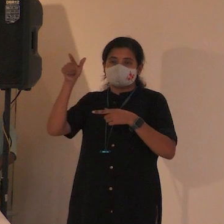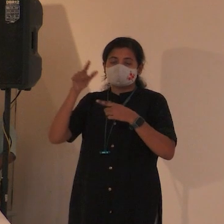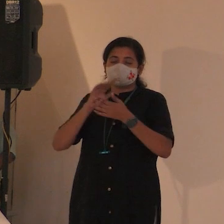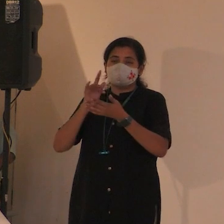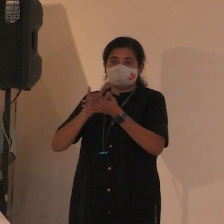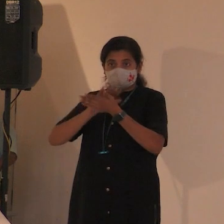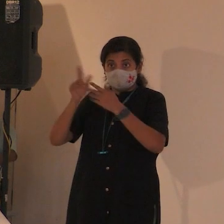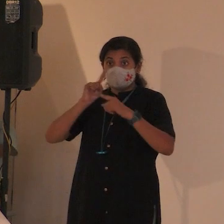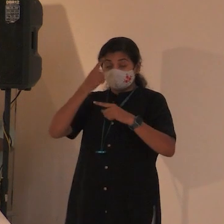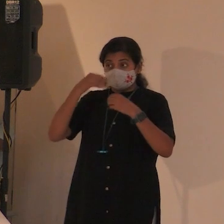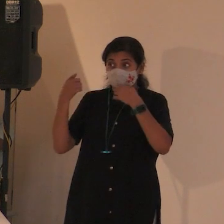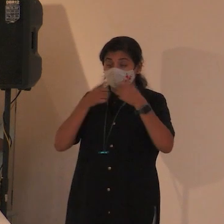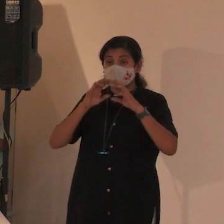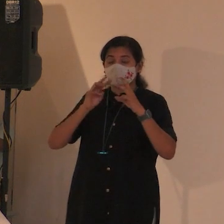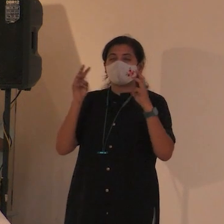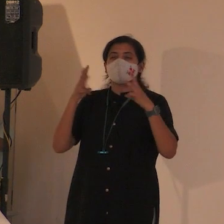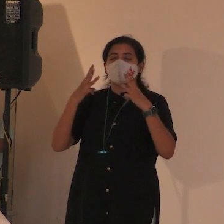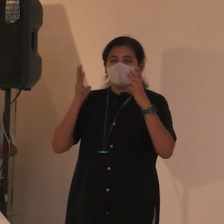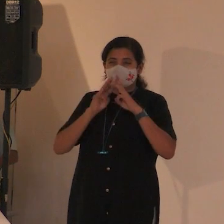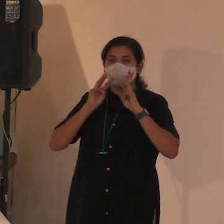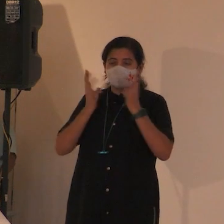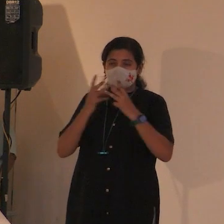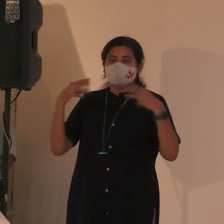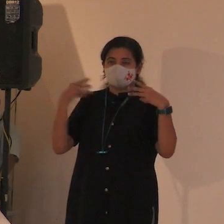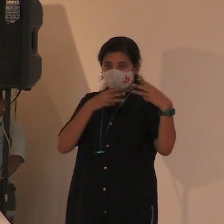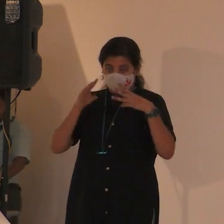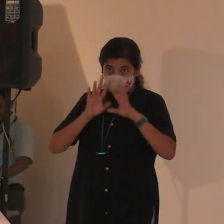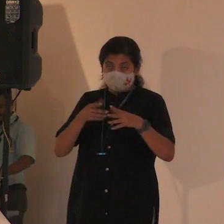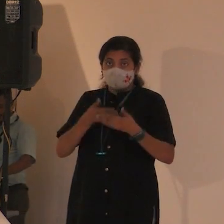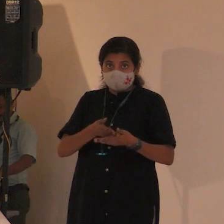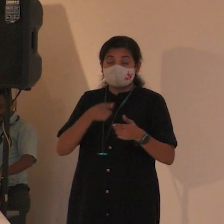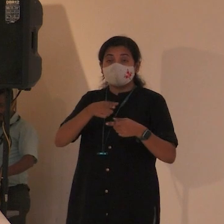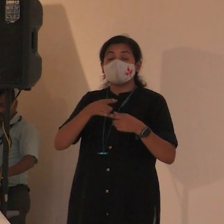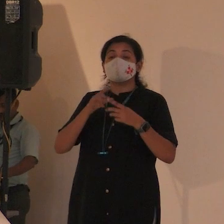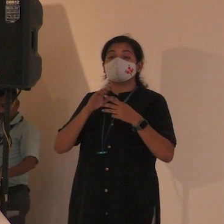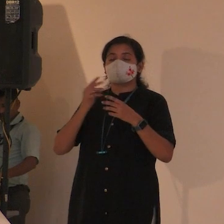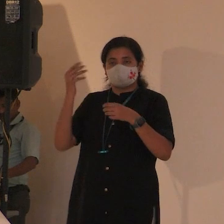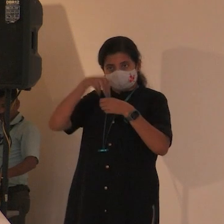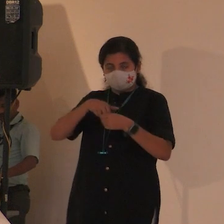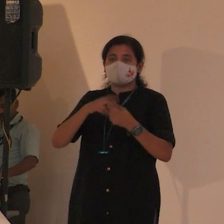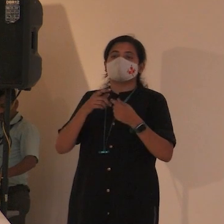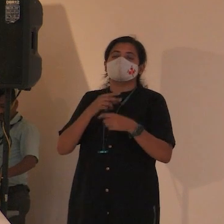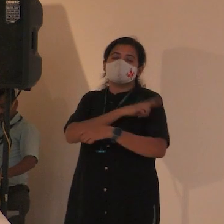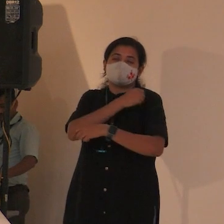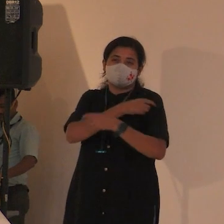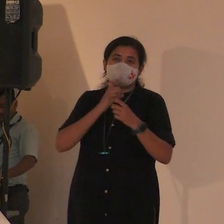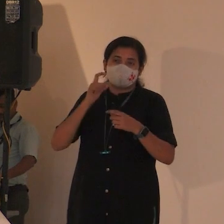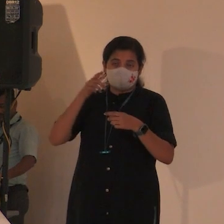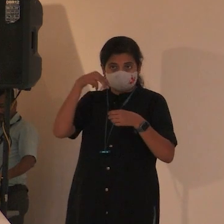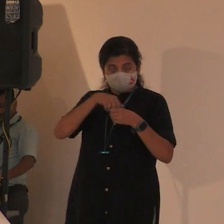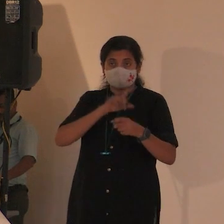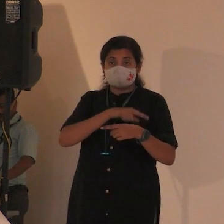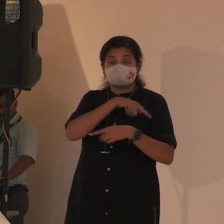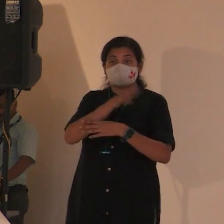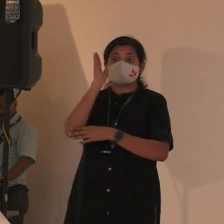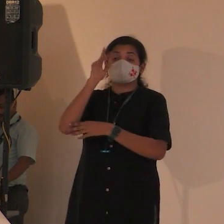in the First World War, he came back to India and joined the Grant Medical College as a professor